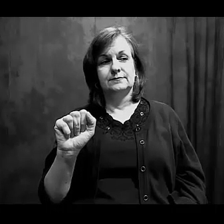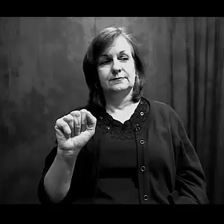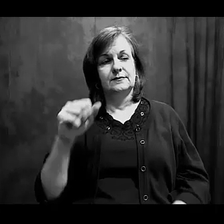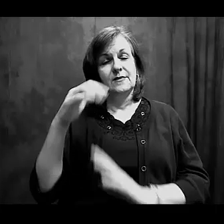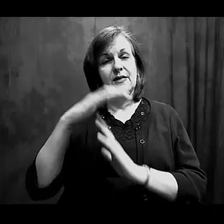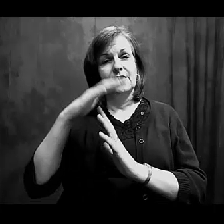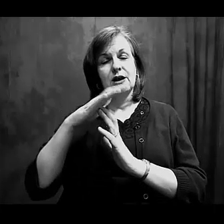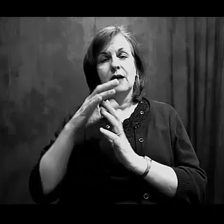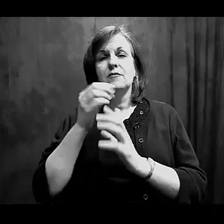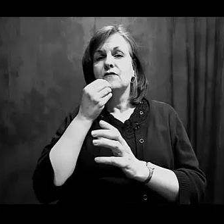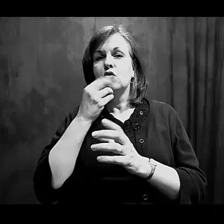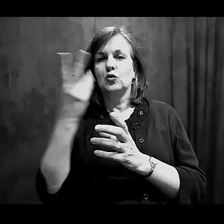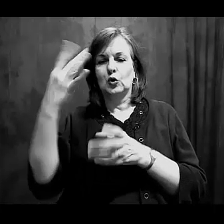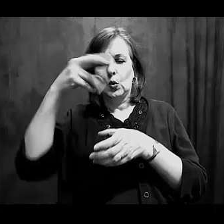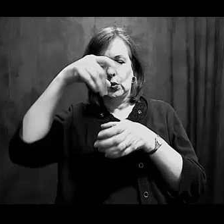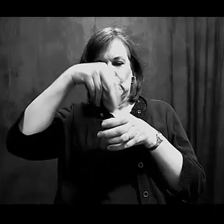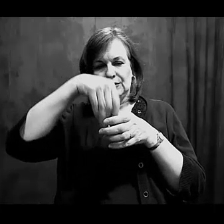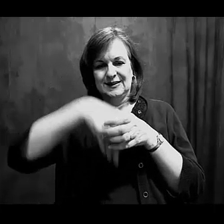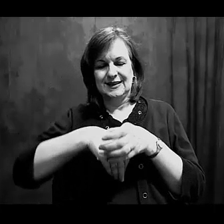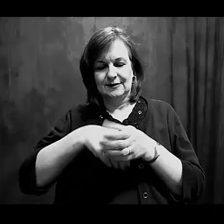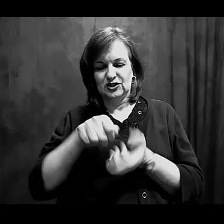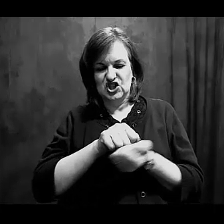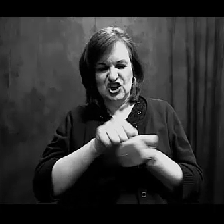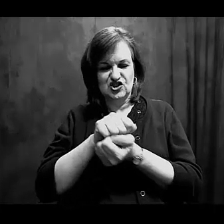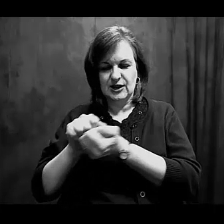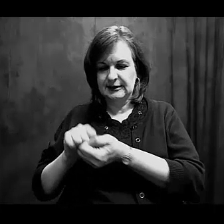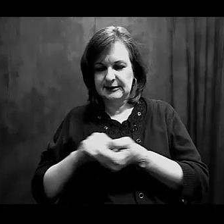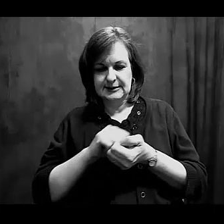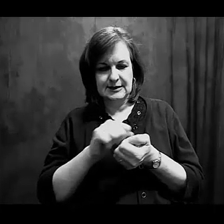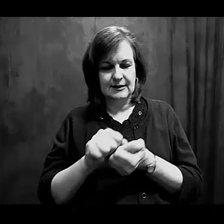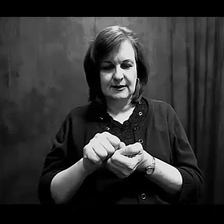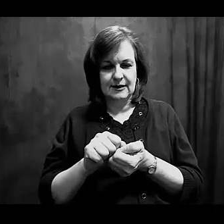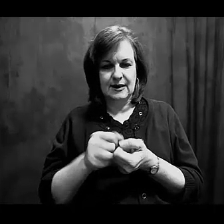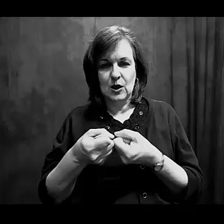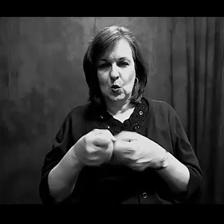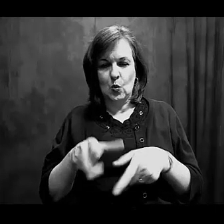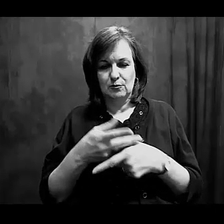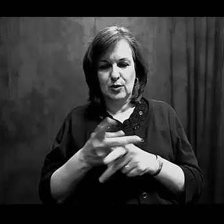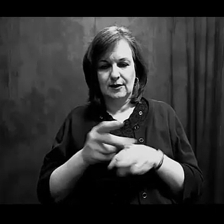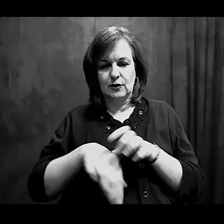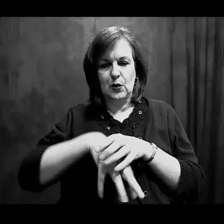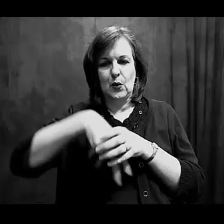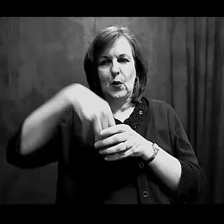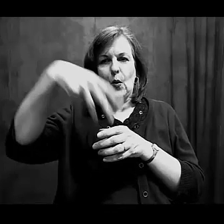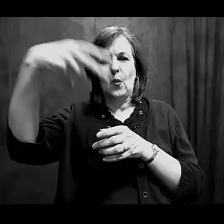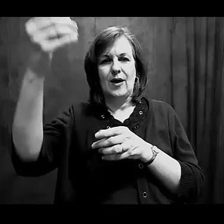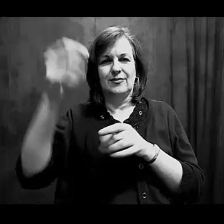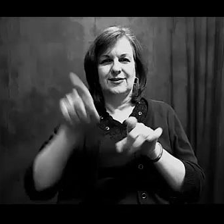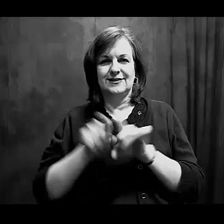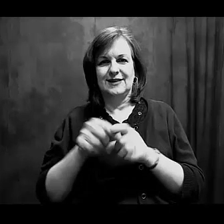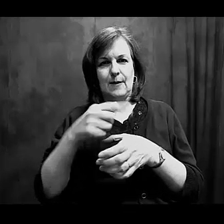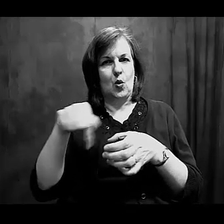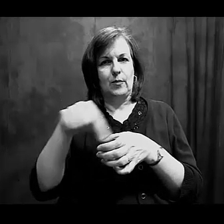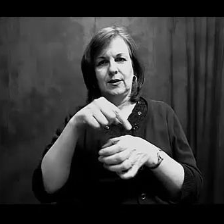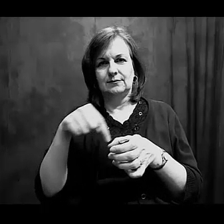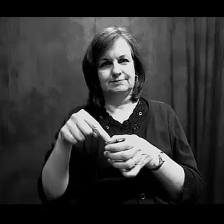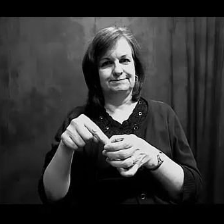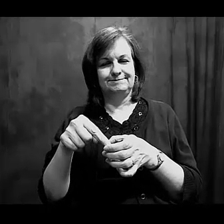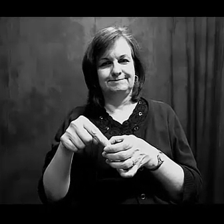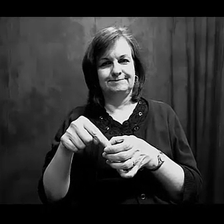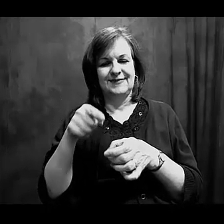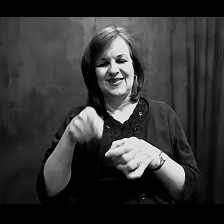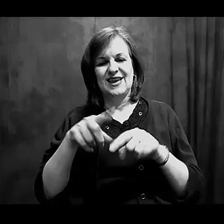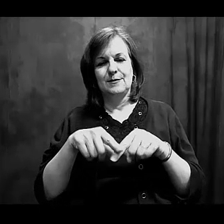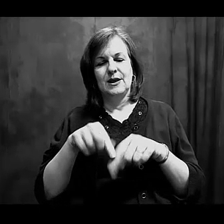we see the one opening at the top. Food would move in, get digested as much as possible, and any waste products would go back out the same